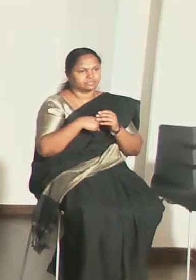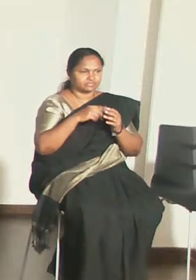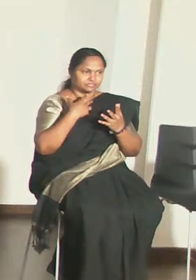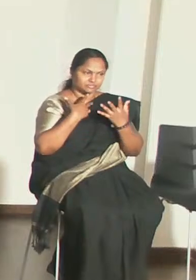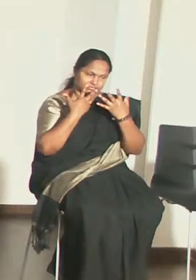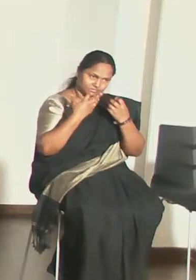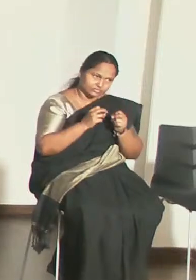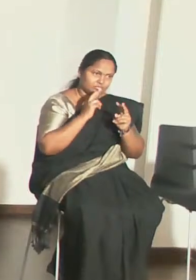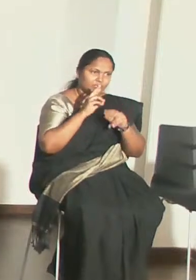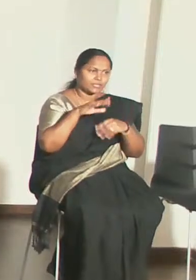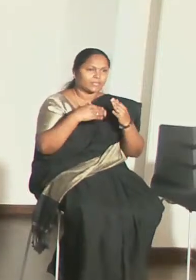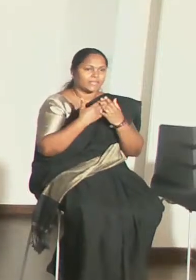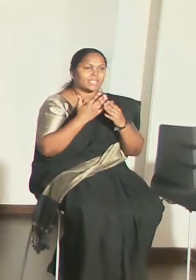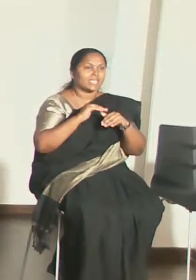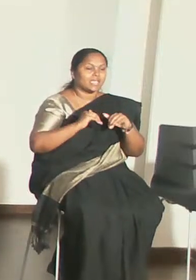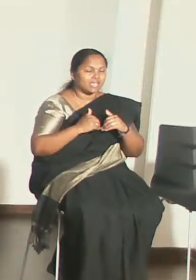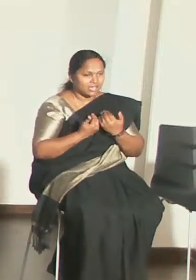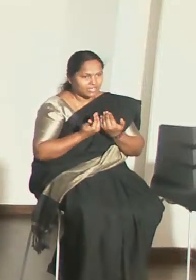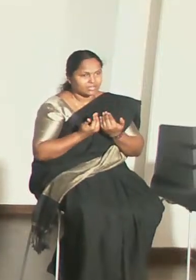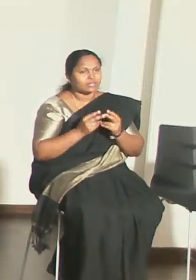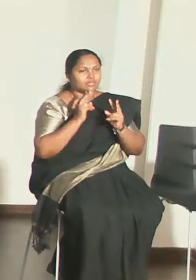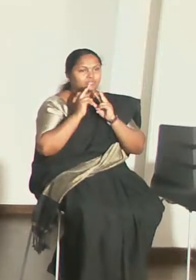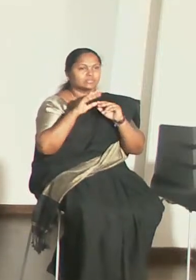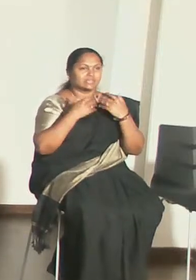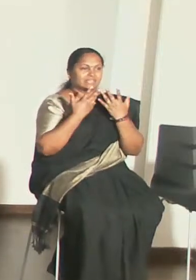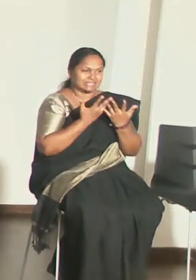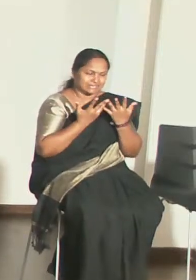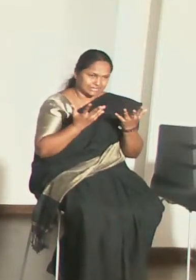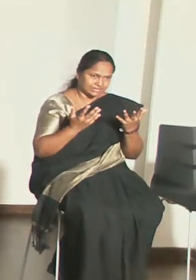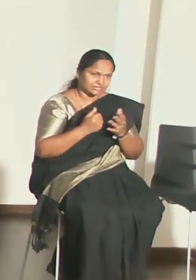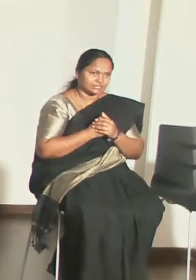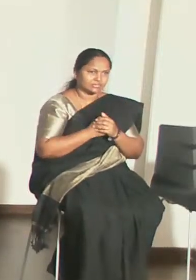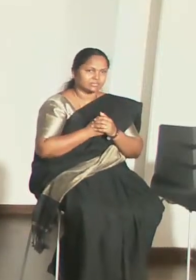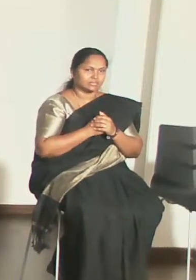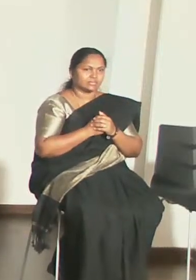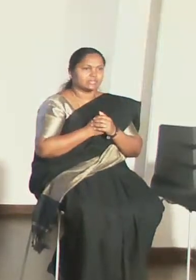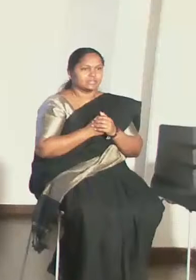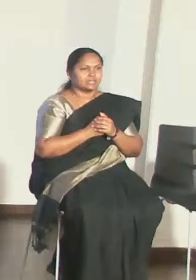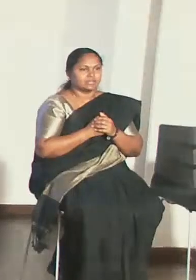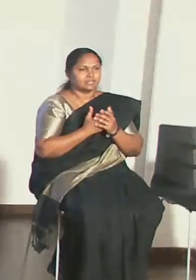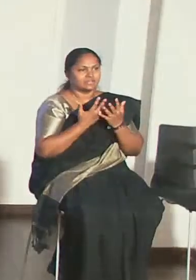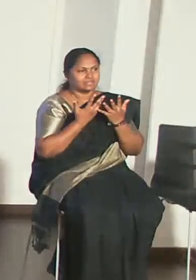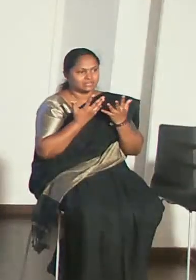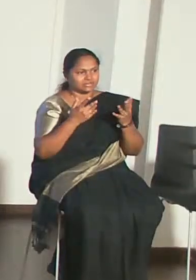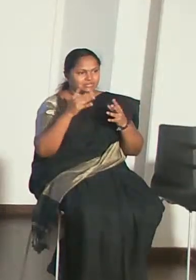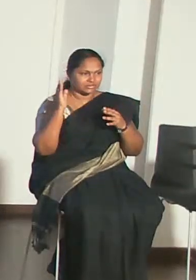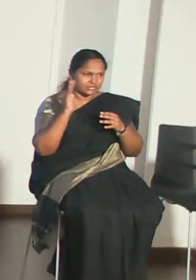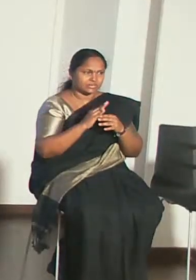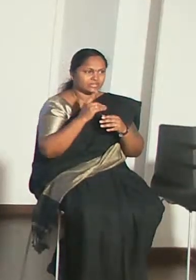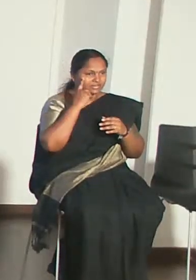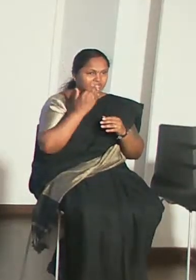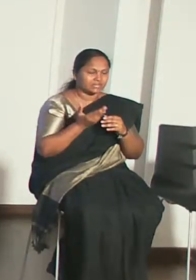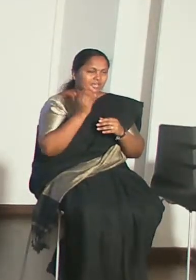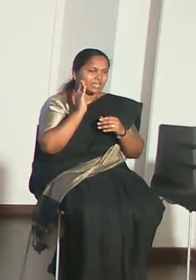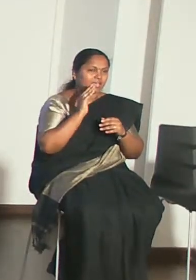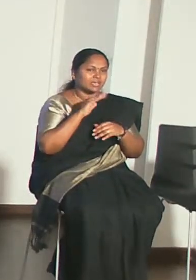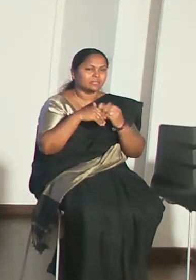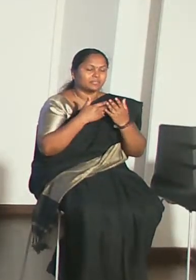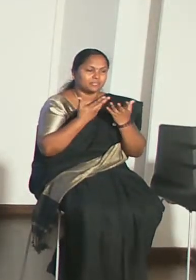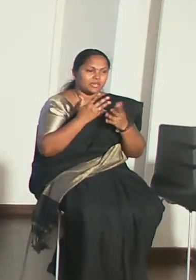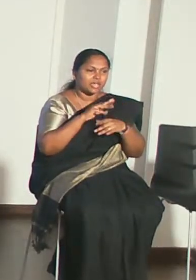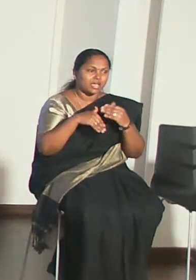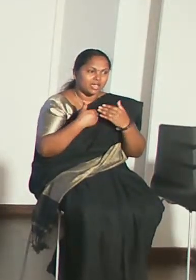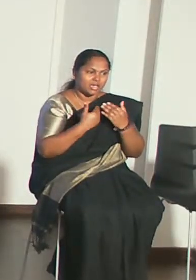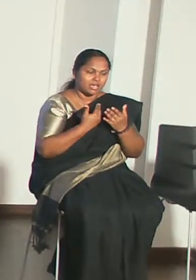to talk about how we talk about these things. Then something that with that came up with Arshad was